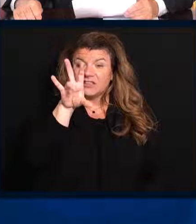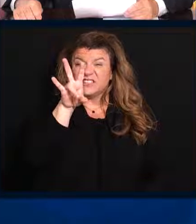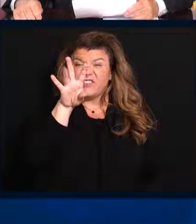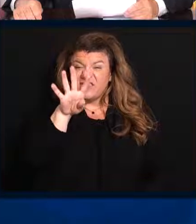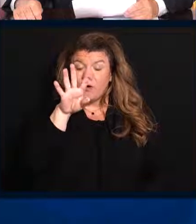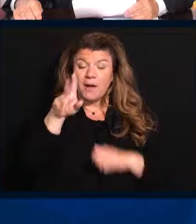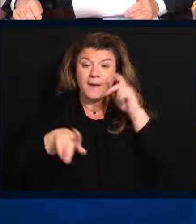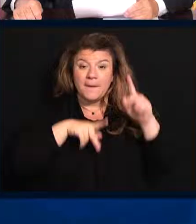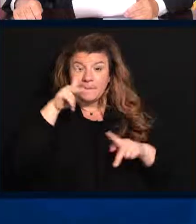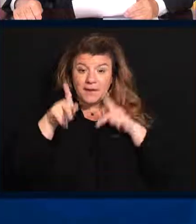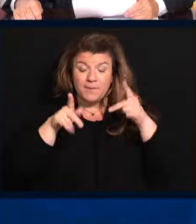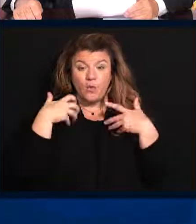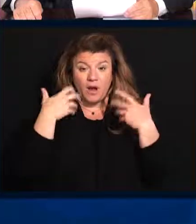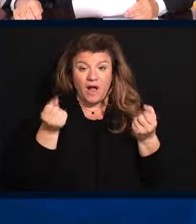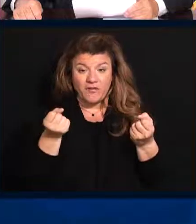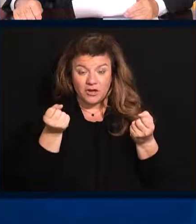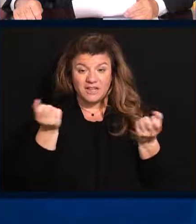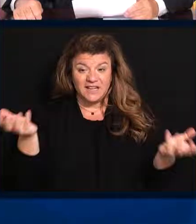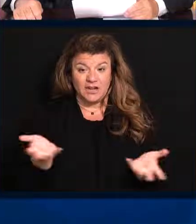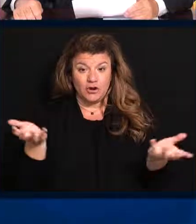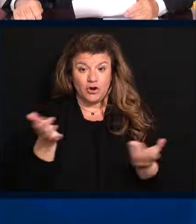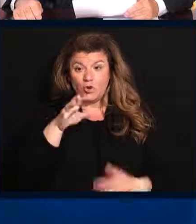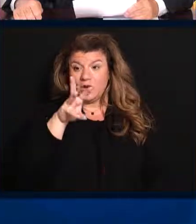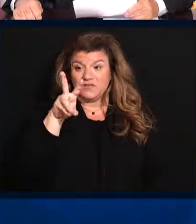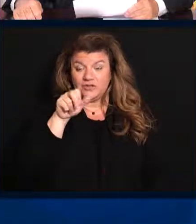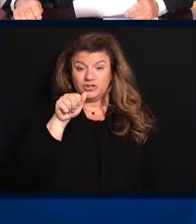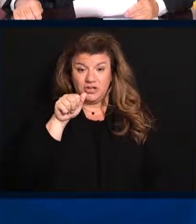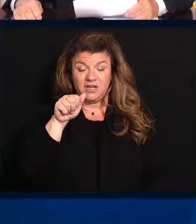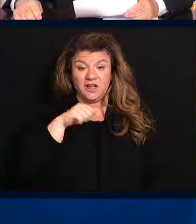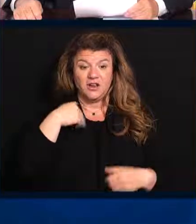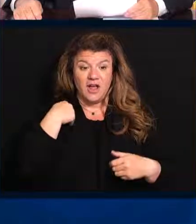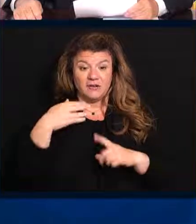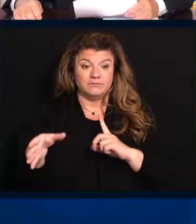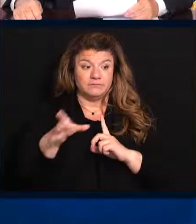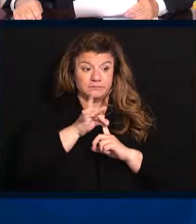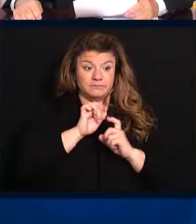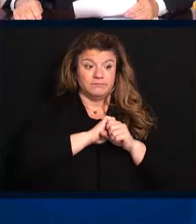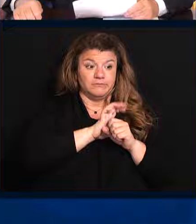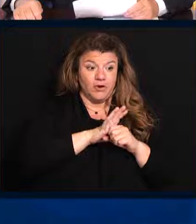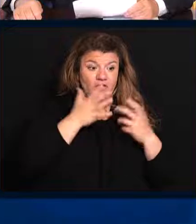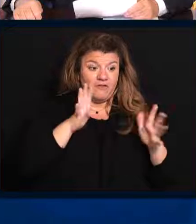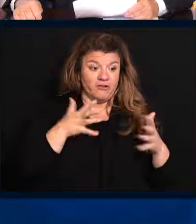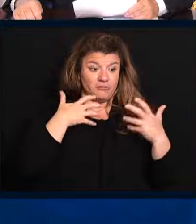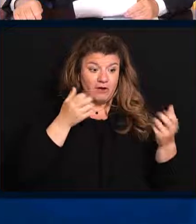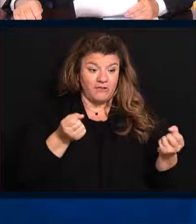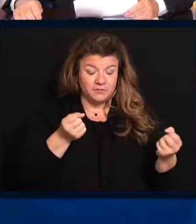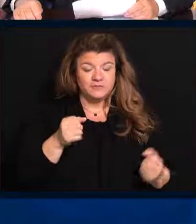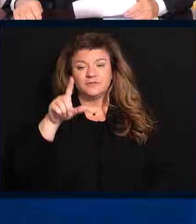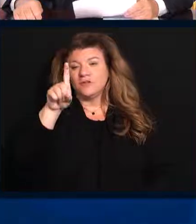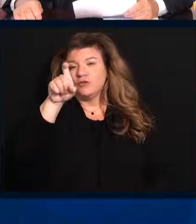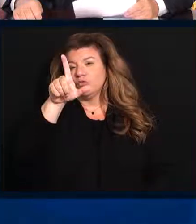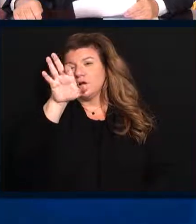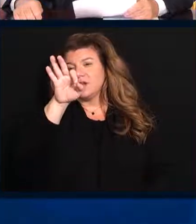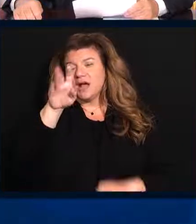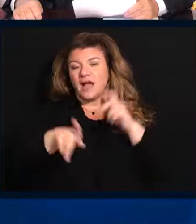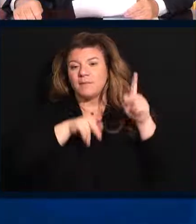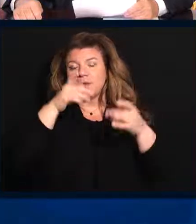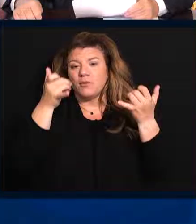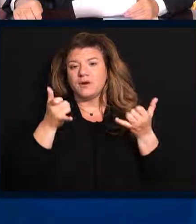497,974 people that have recovered in West Virginia from this dreaded pandemic. We have 129 folks that are